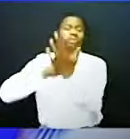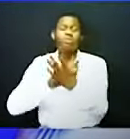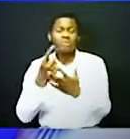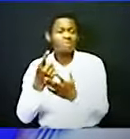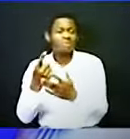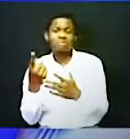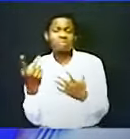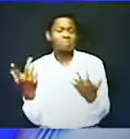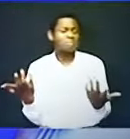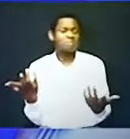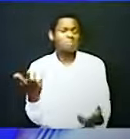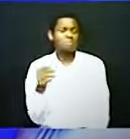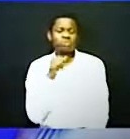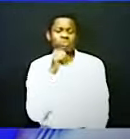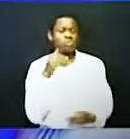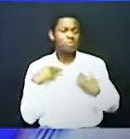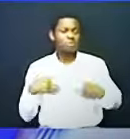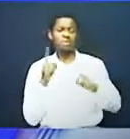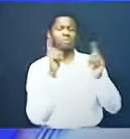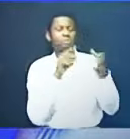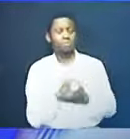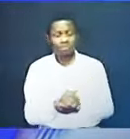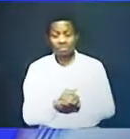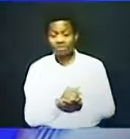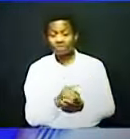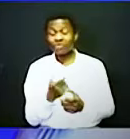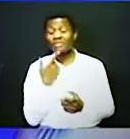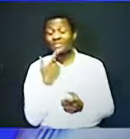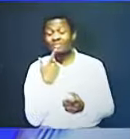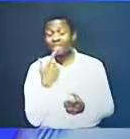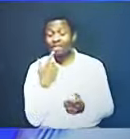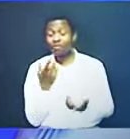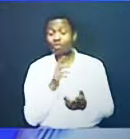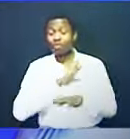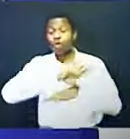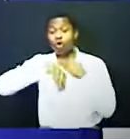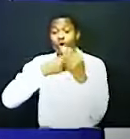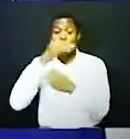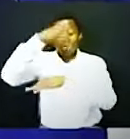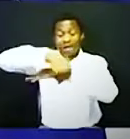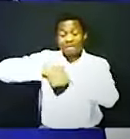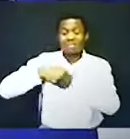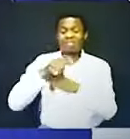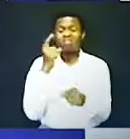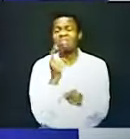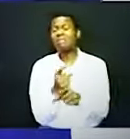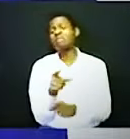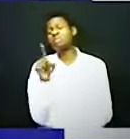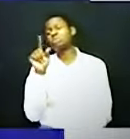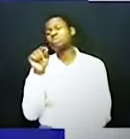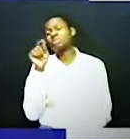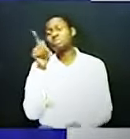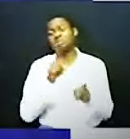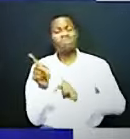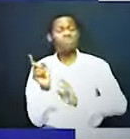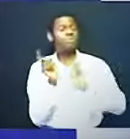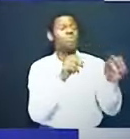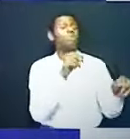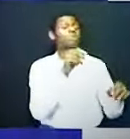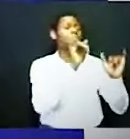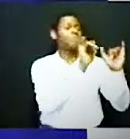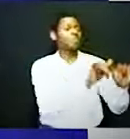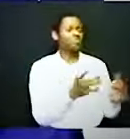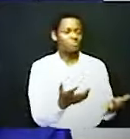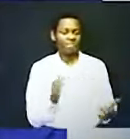just 20 people will come. Our hearts do not follow hard